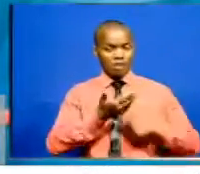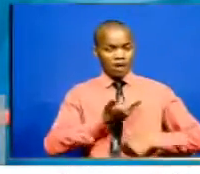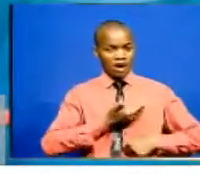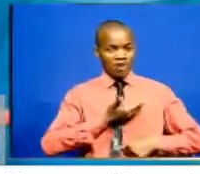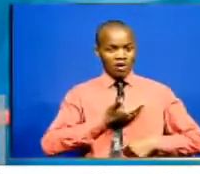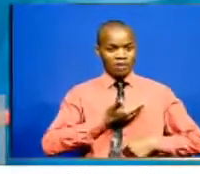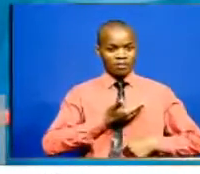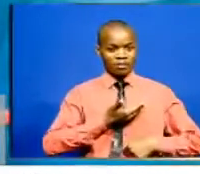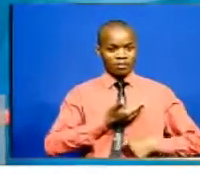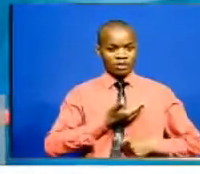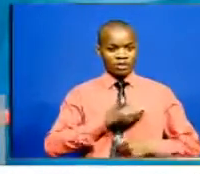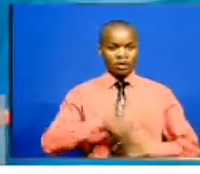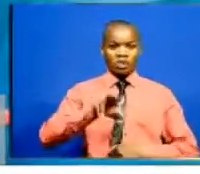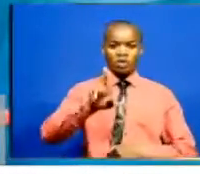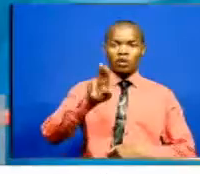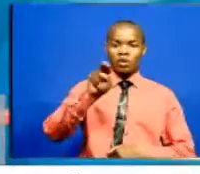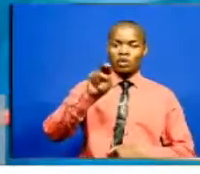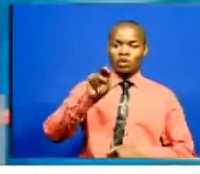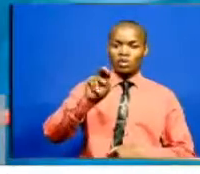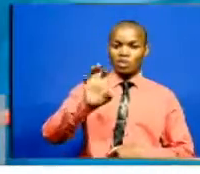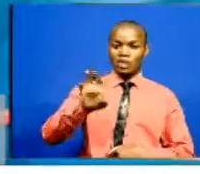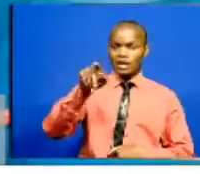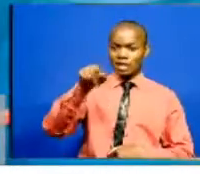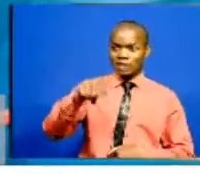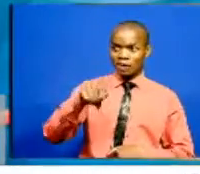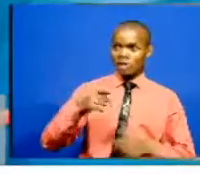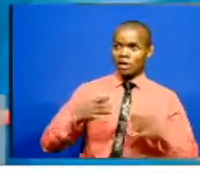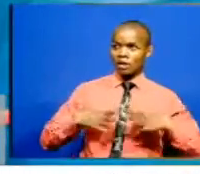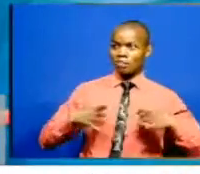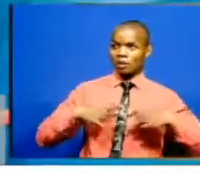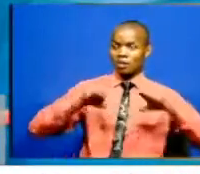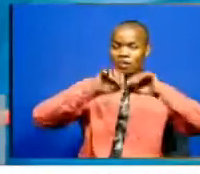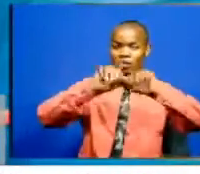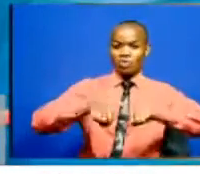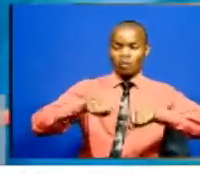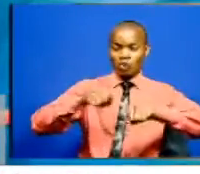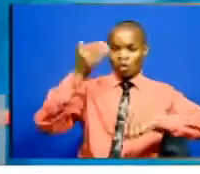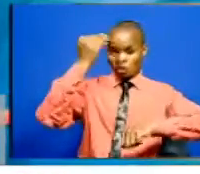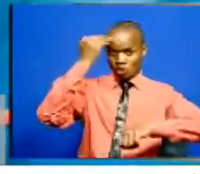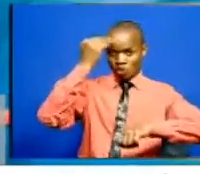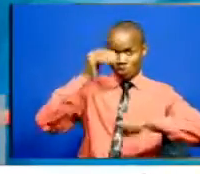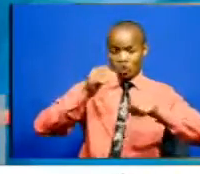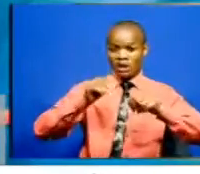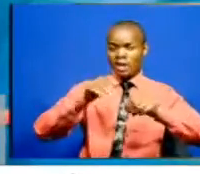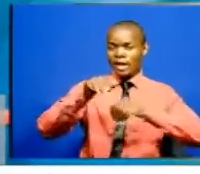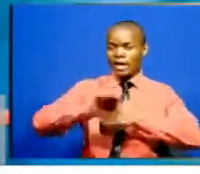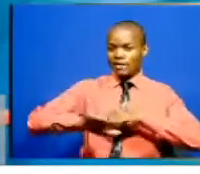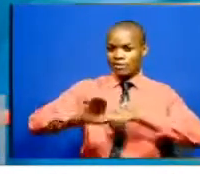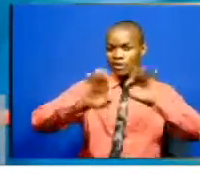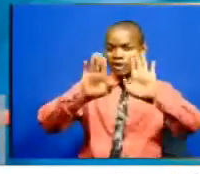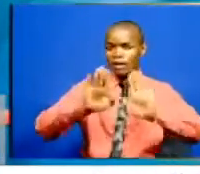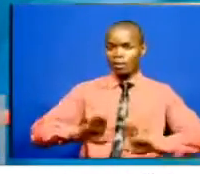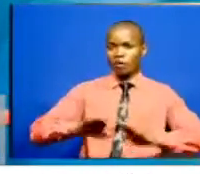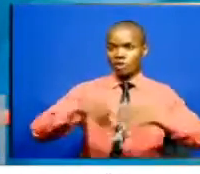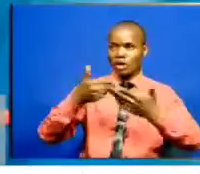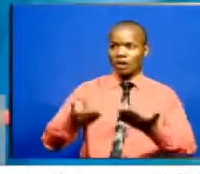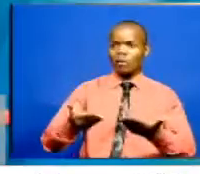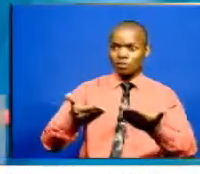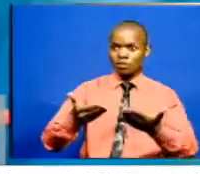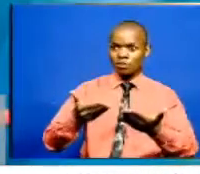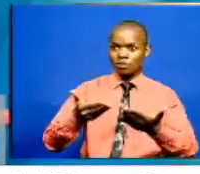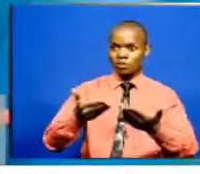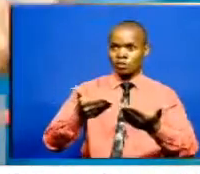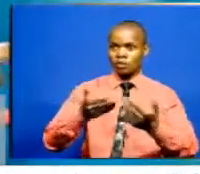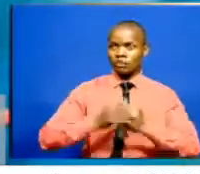mm-hmm. for people to understand how important is the environment. Environment is the life, you